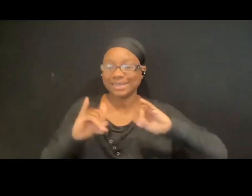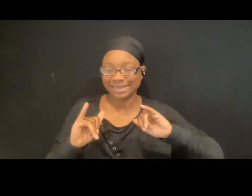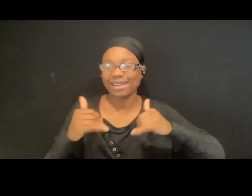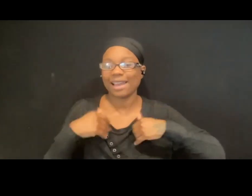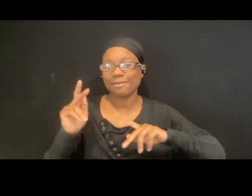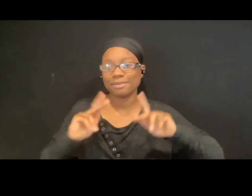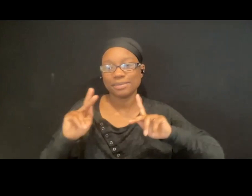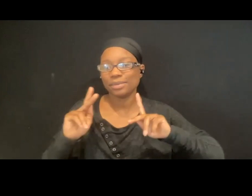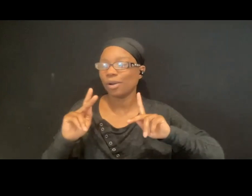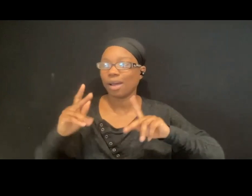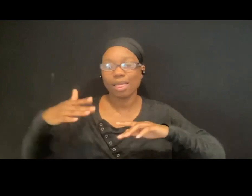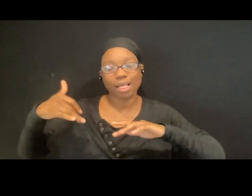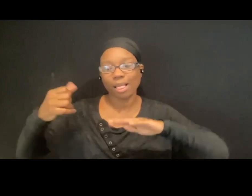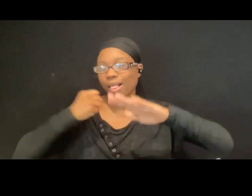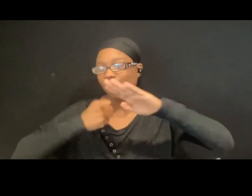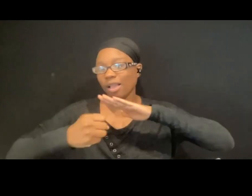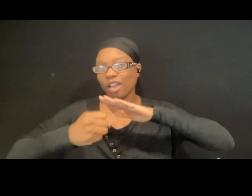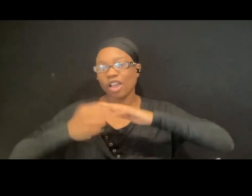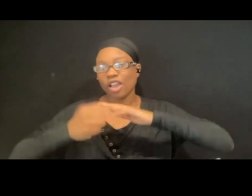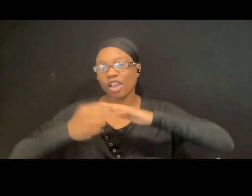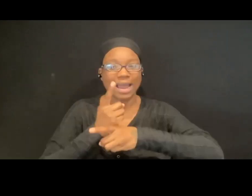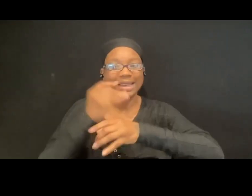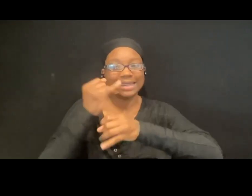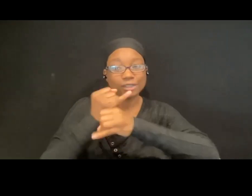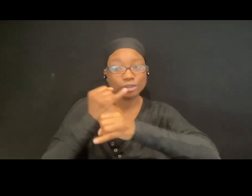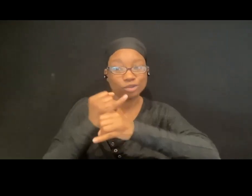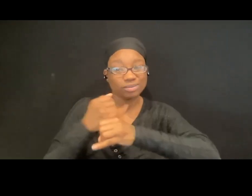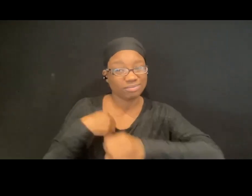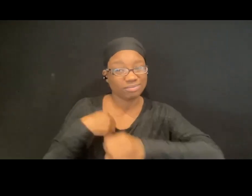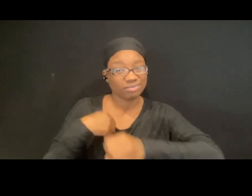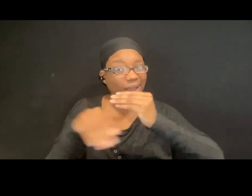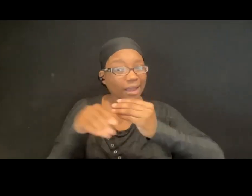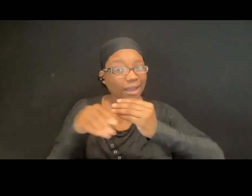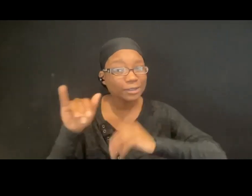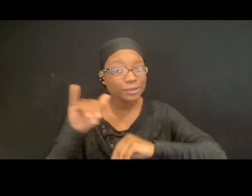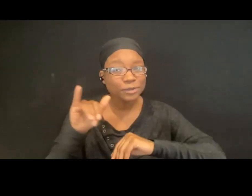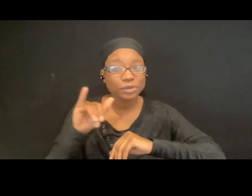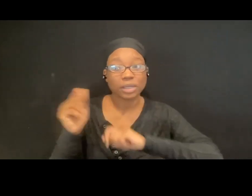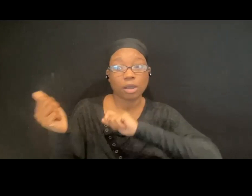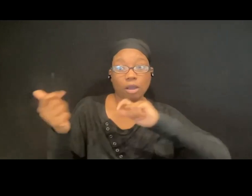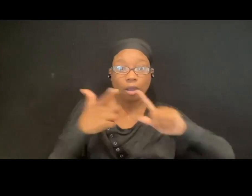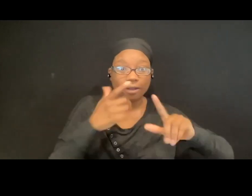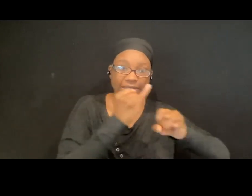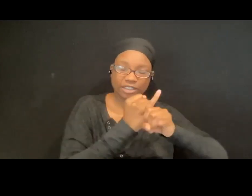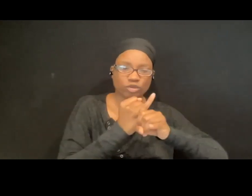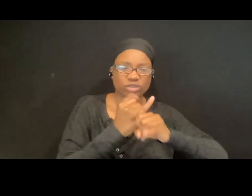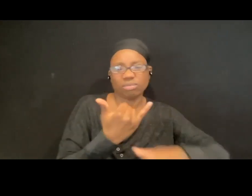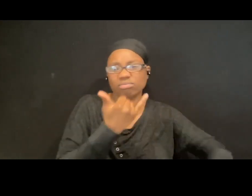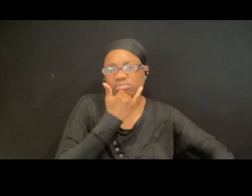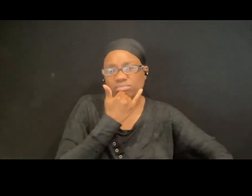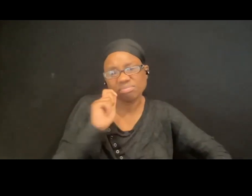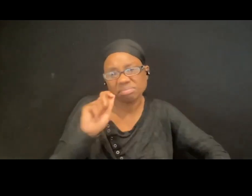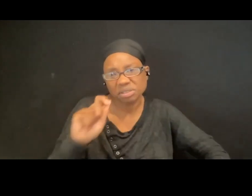right institution. And I would go so far as to say that all of the institutions are wrong, especially